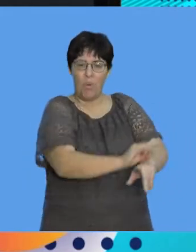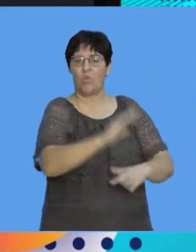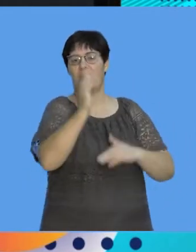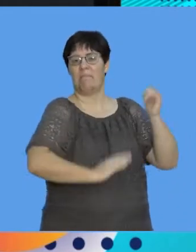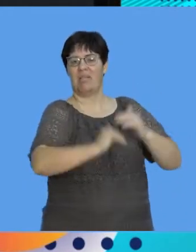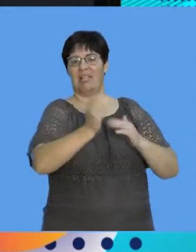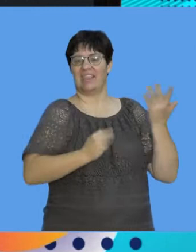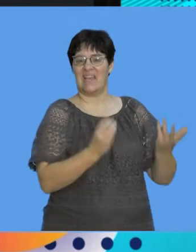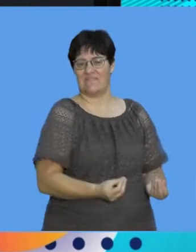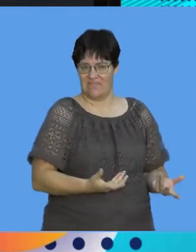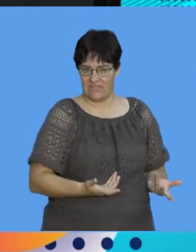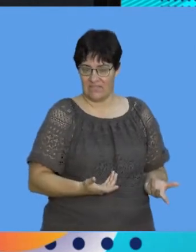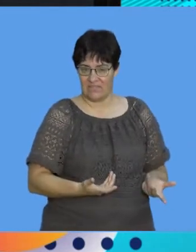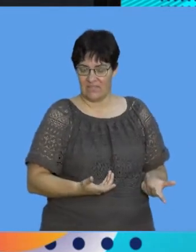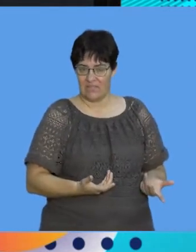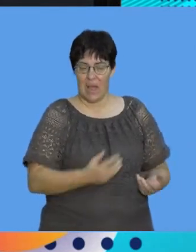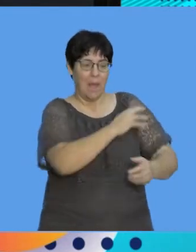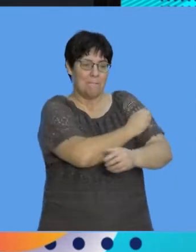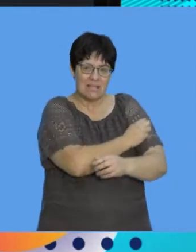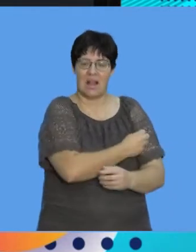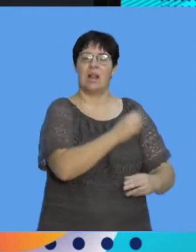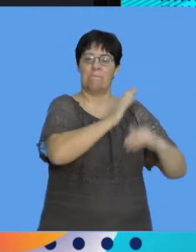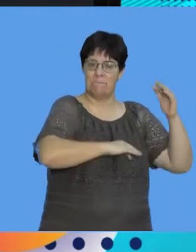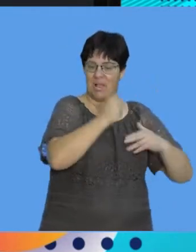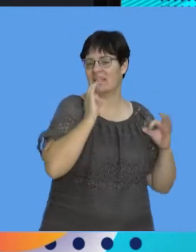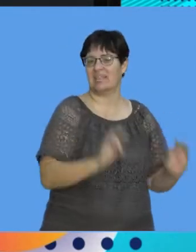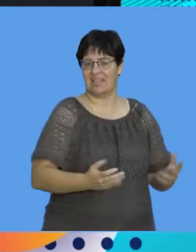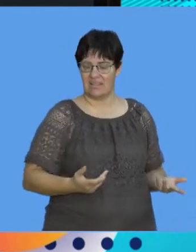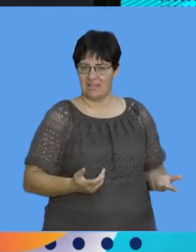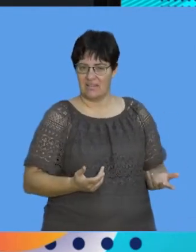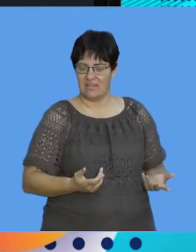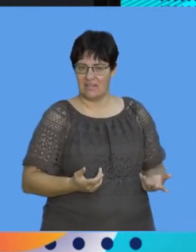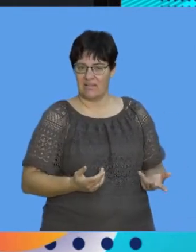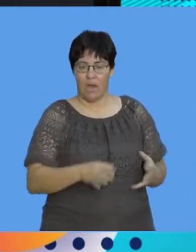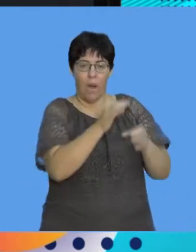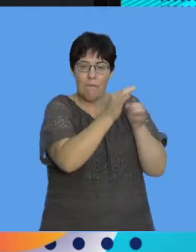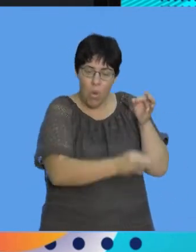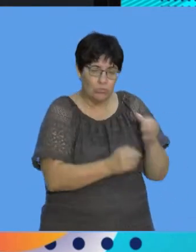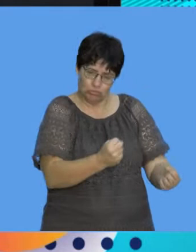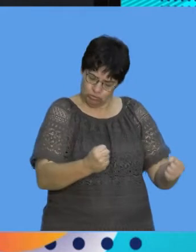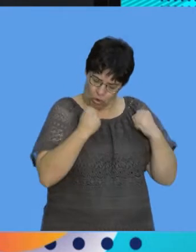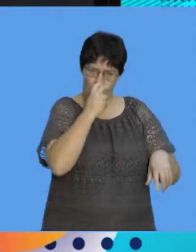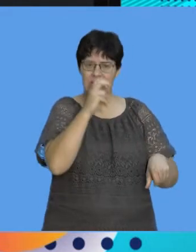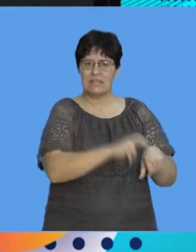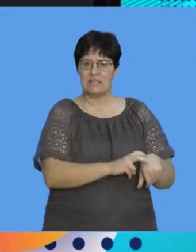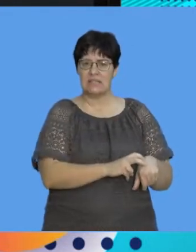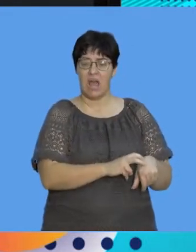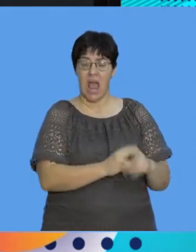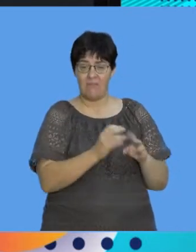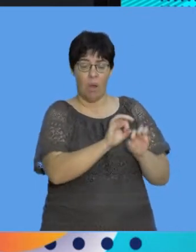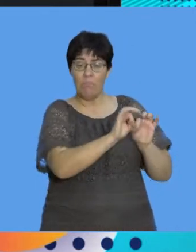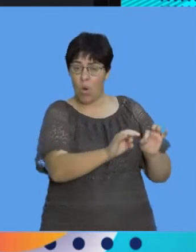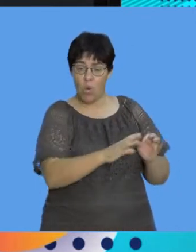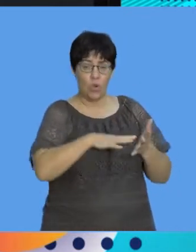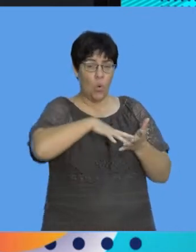build. Now, imagine you don't get enough calcium that's making your bones strong. Bones need to be strong. If